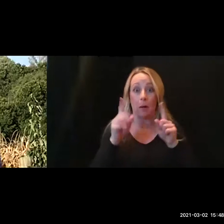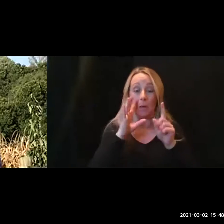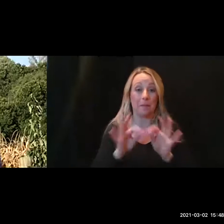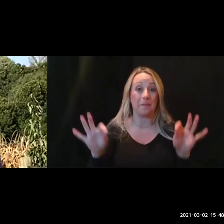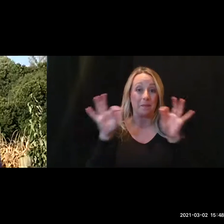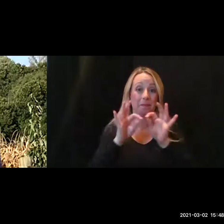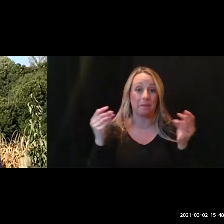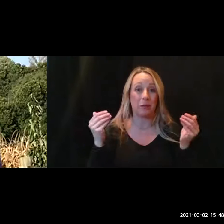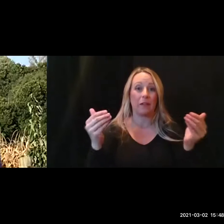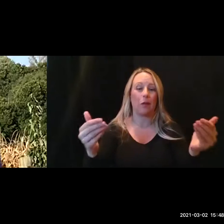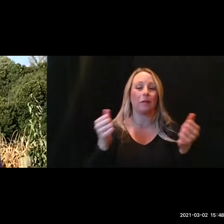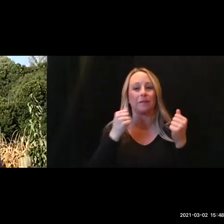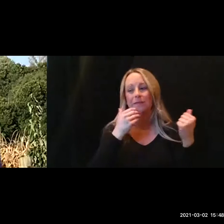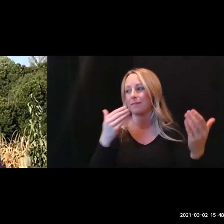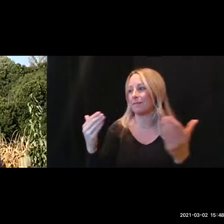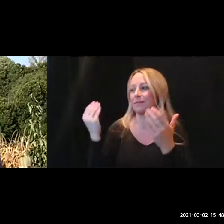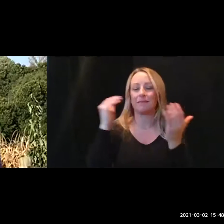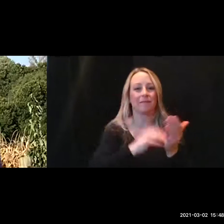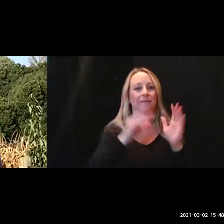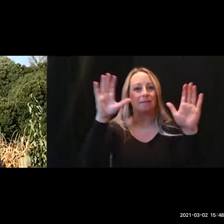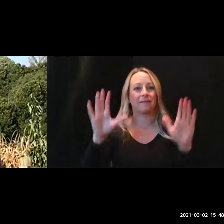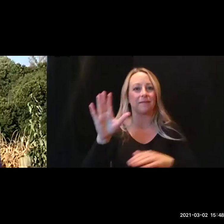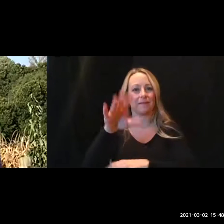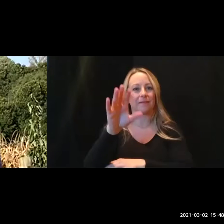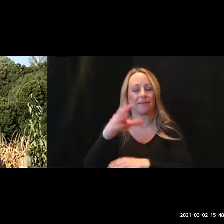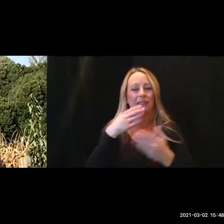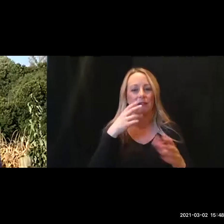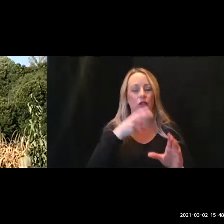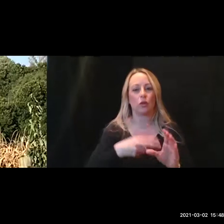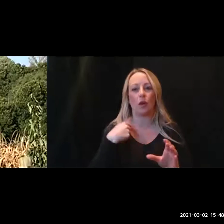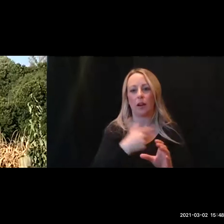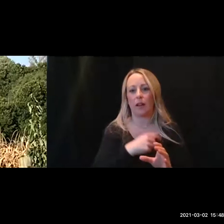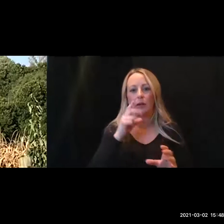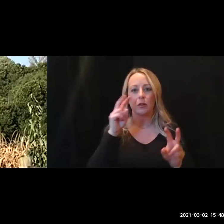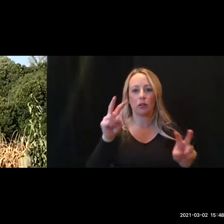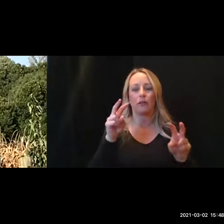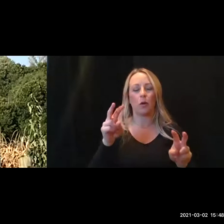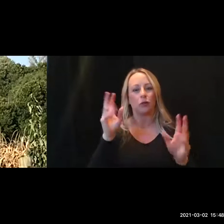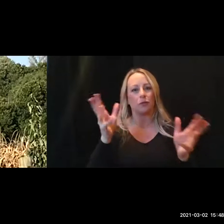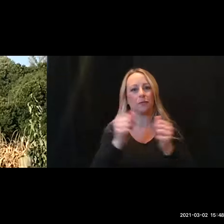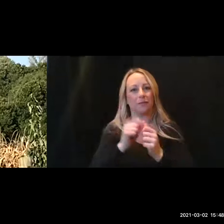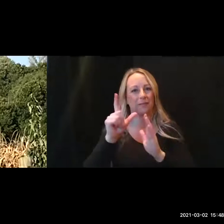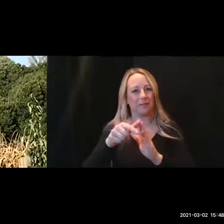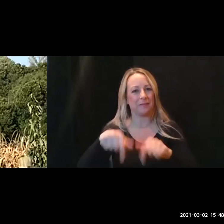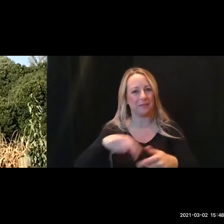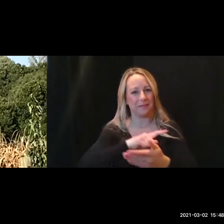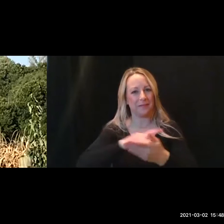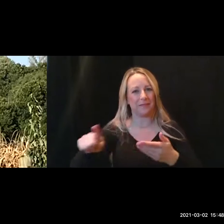Great, thank you very much. Okay, everyone have a great afternoon. Thank you for joining us, and we'll look forward to talking with you again later this week.